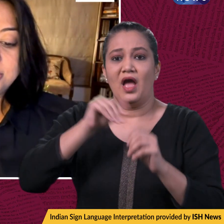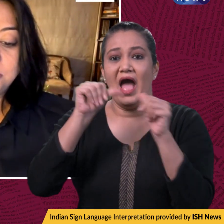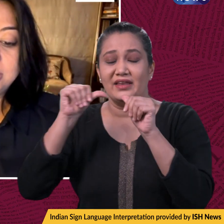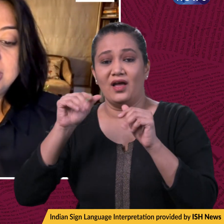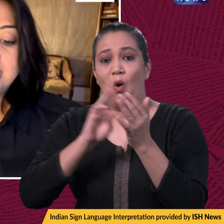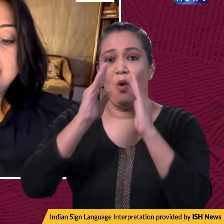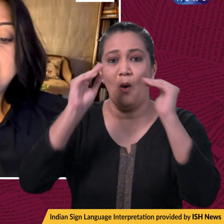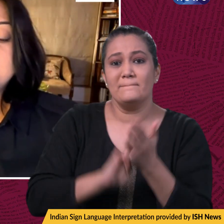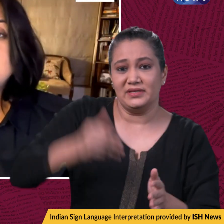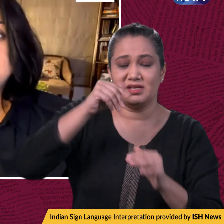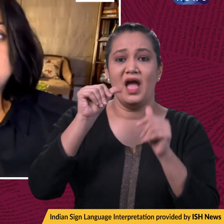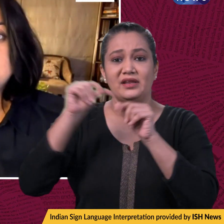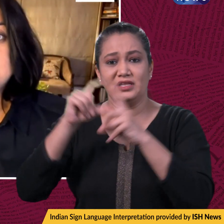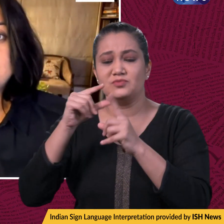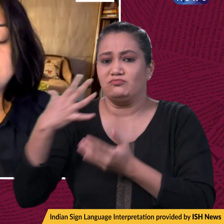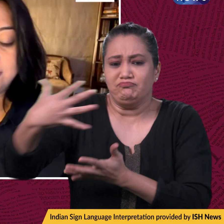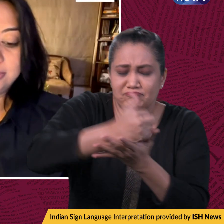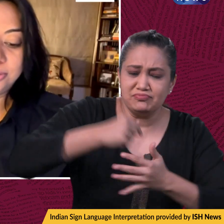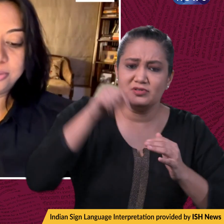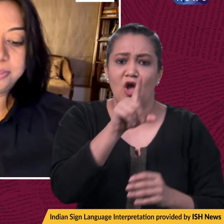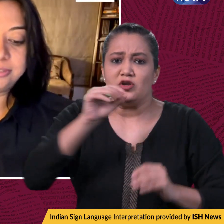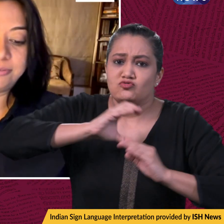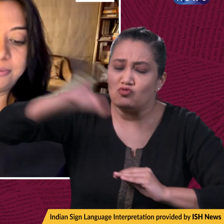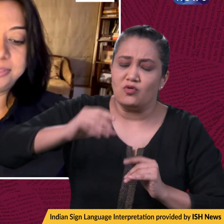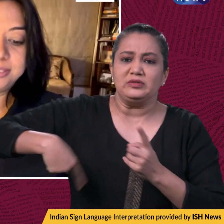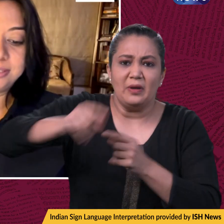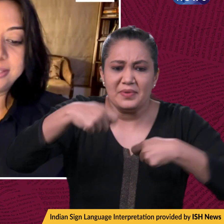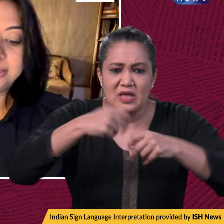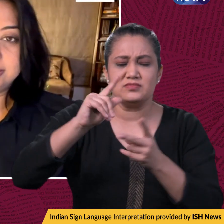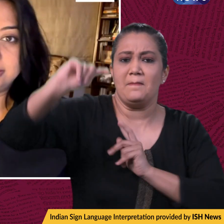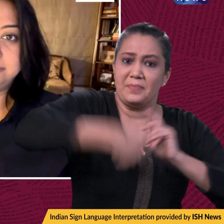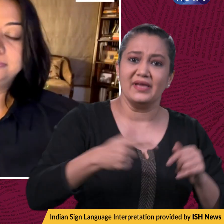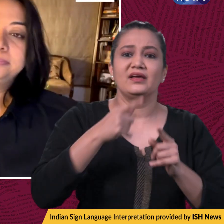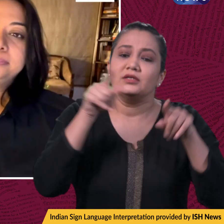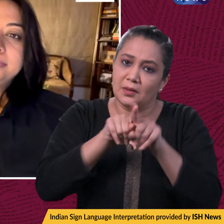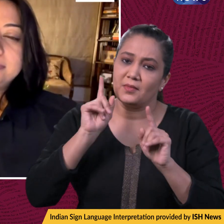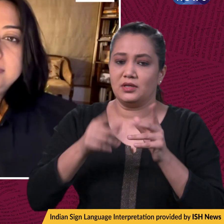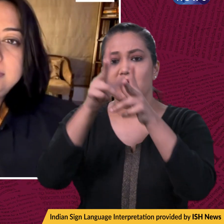Anil Deshmukh had asked him to make collections of 100 crore rupees from businesses in the city.